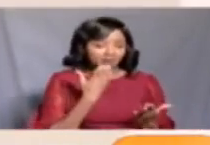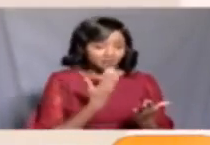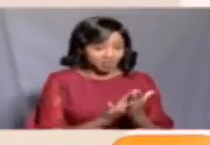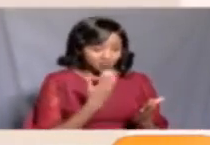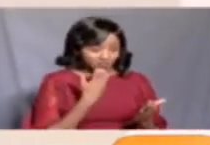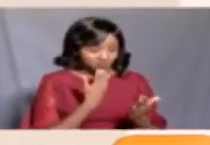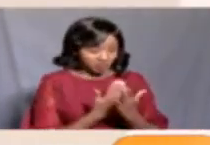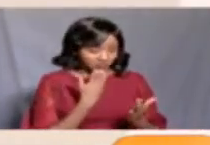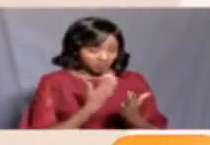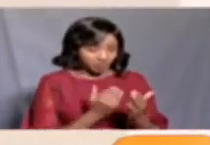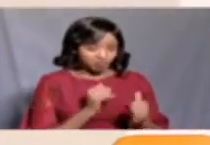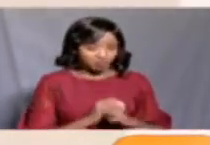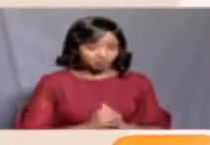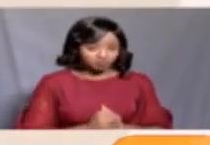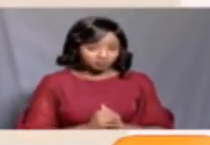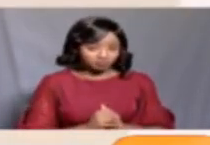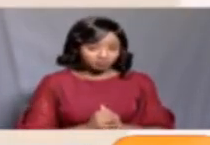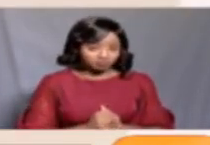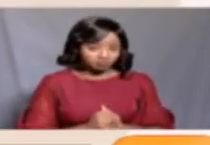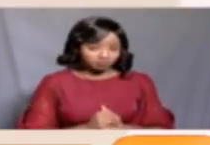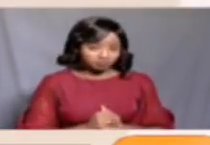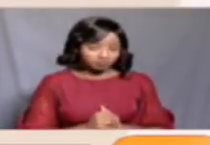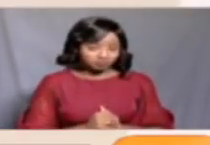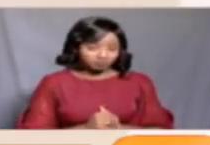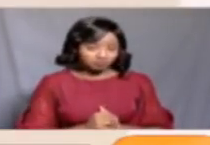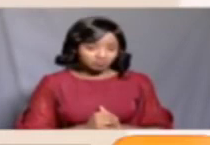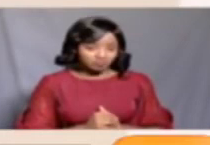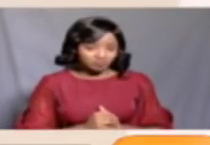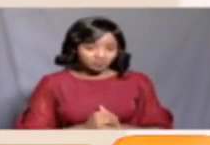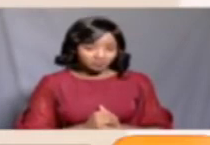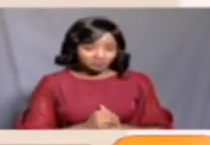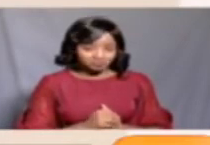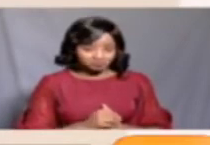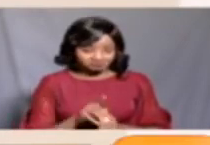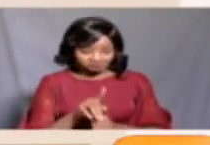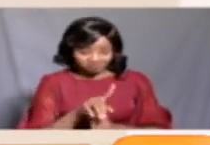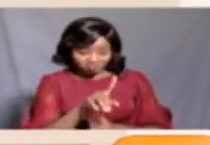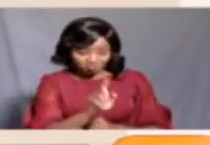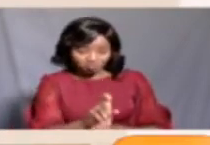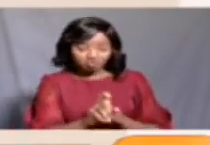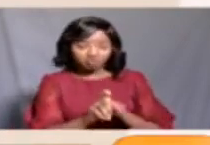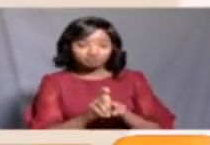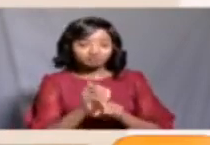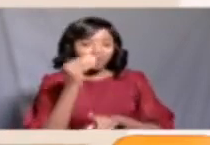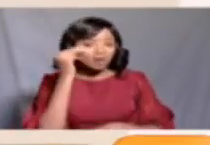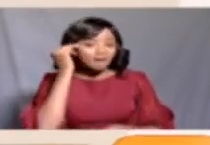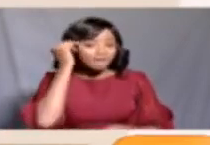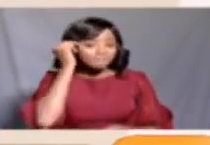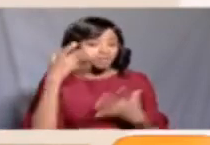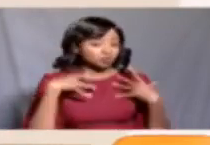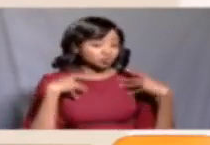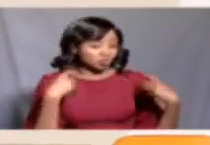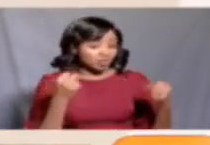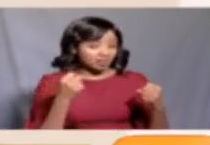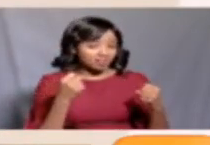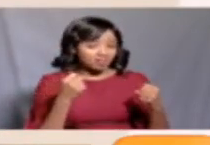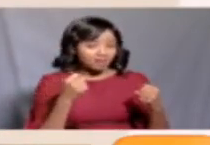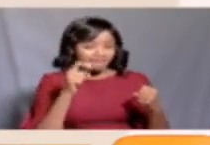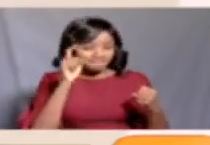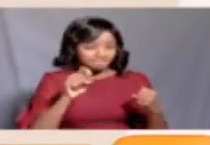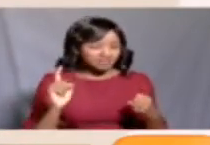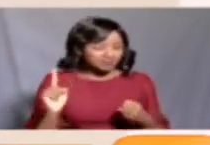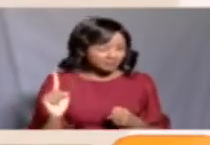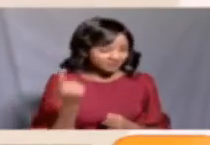foremost. And I think that for us to start tackling the question about mental health in our country, we have to recognize where we've come